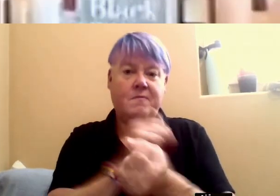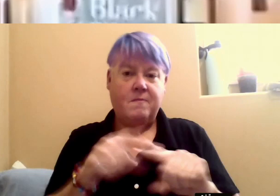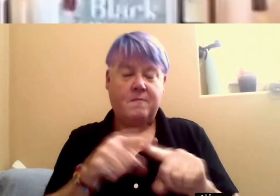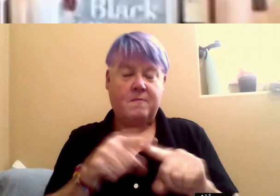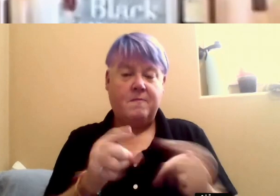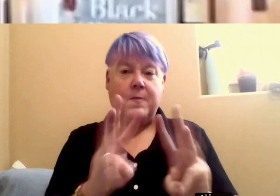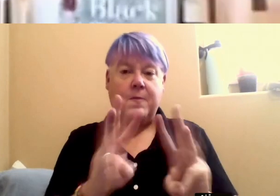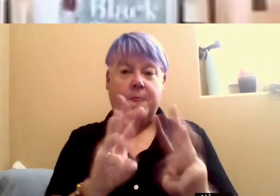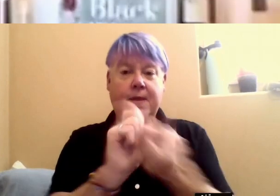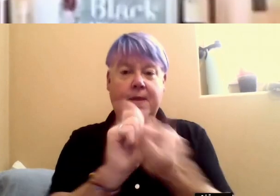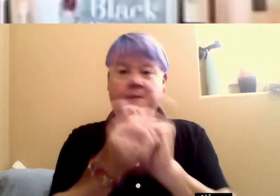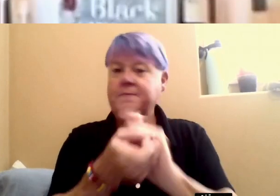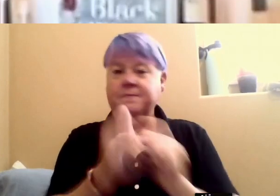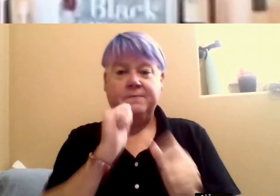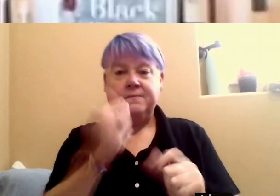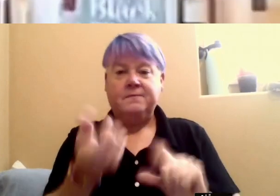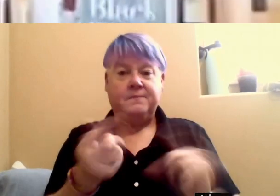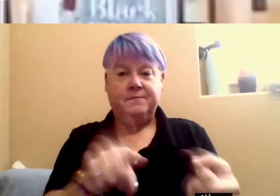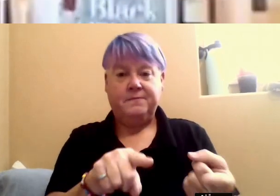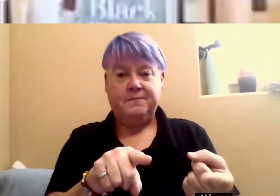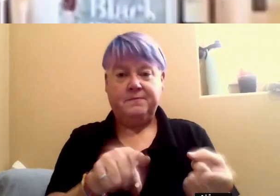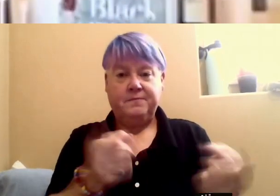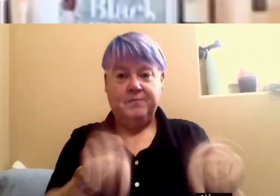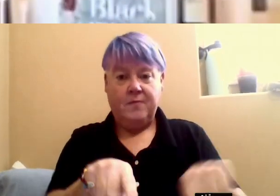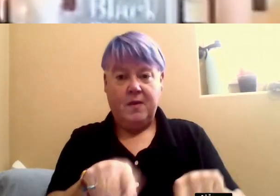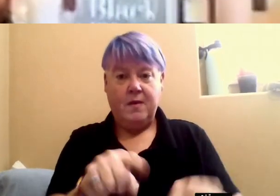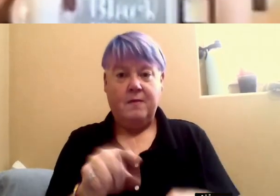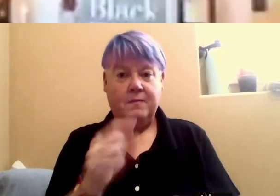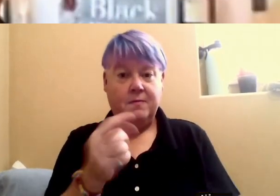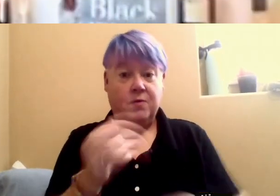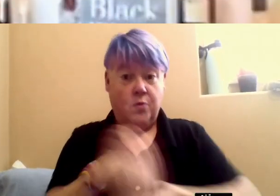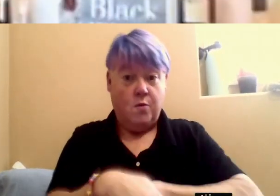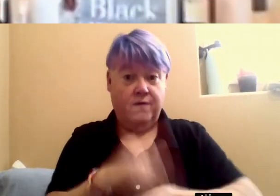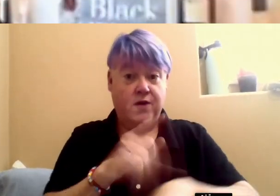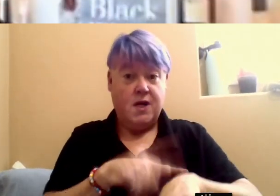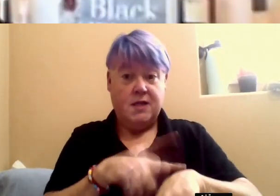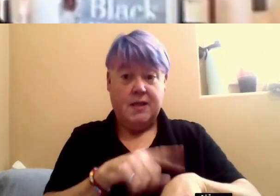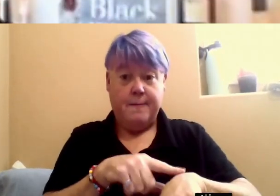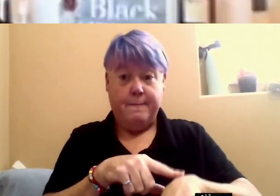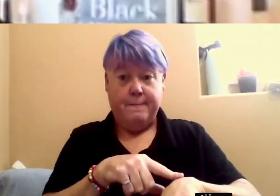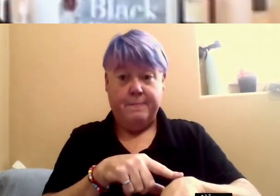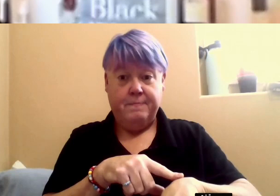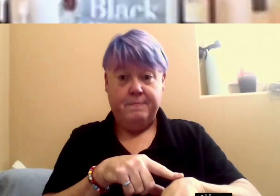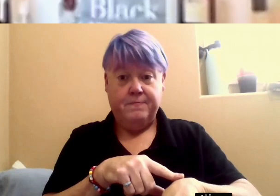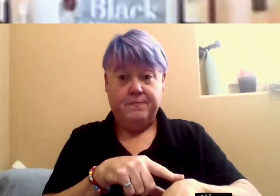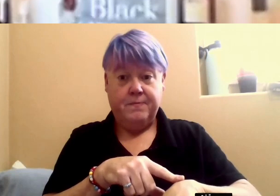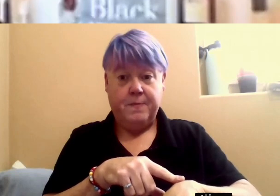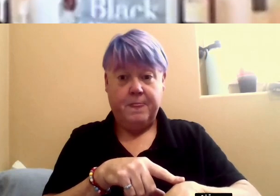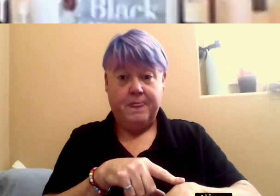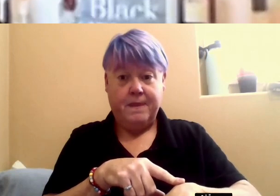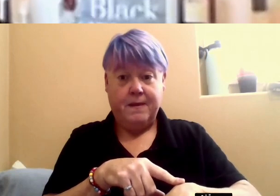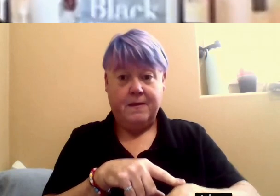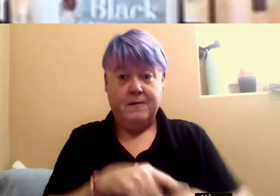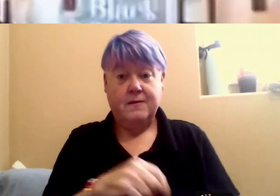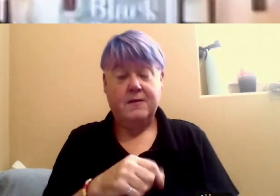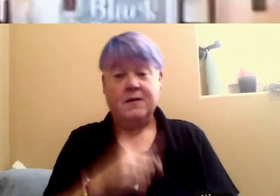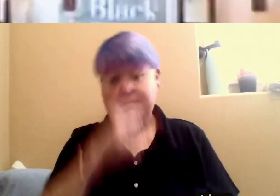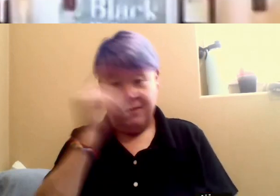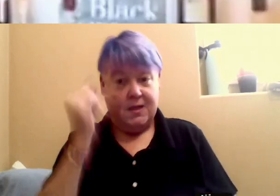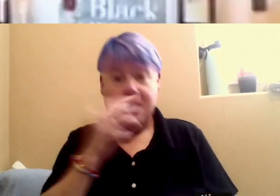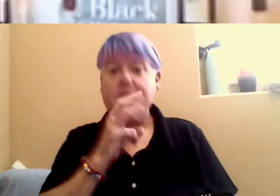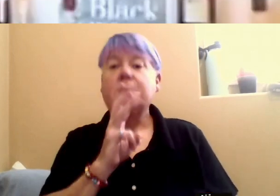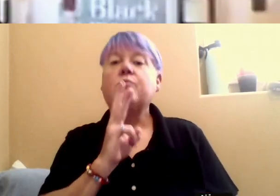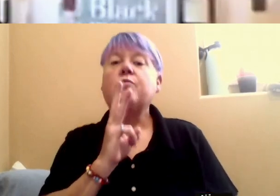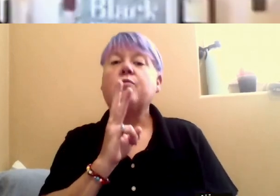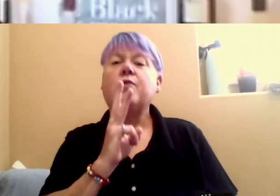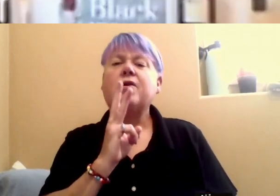change doesn't happen overnight. And so I've always had this long view of like, and that's why I write mostly for kids. Blackwater is an anomaly,